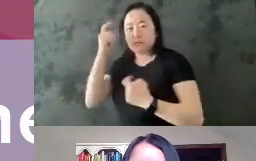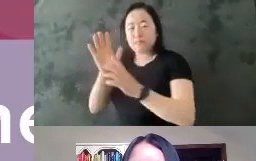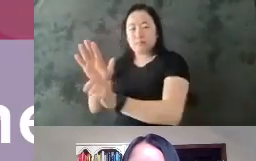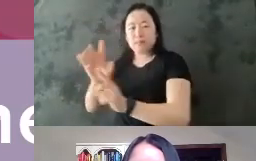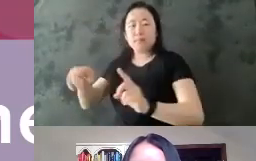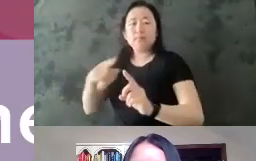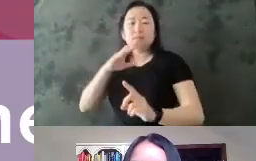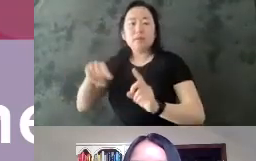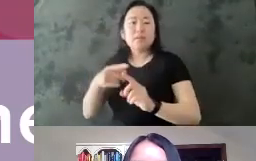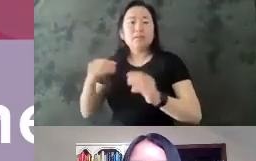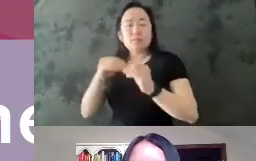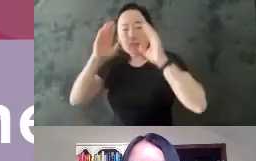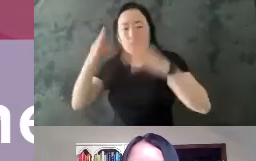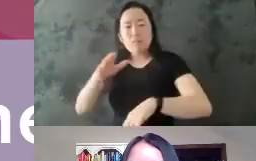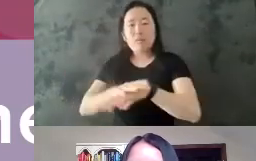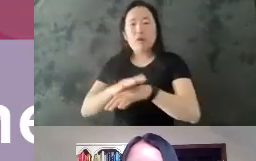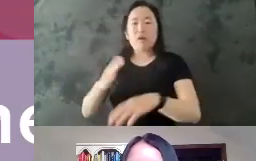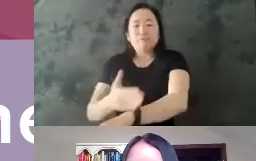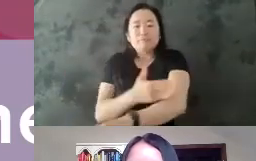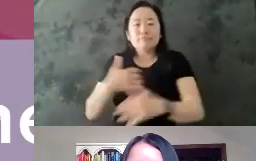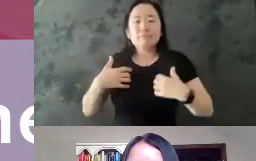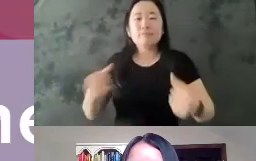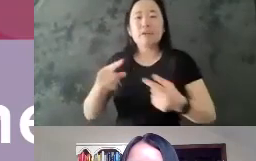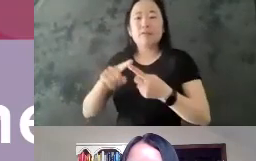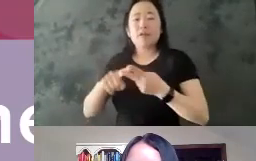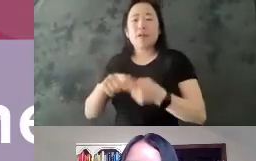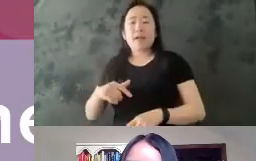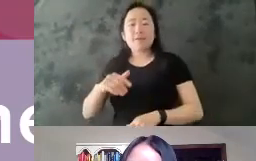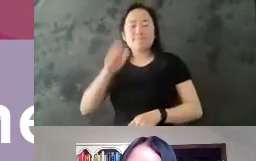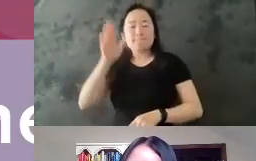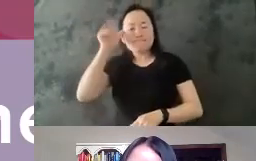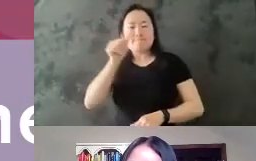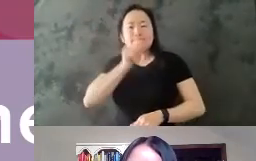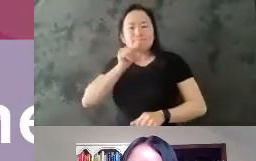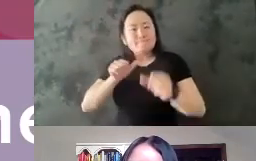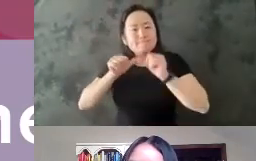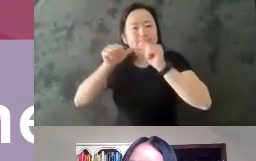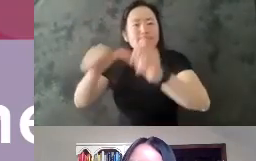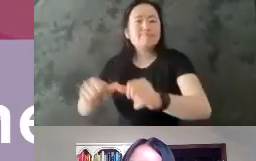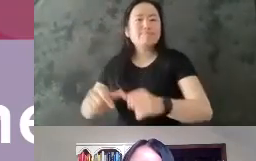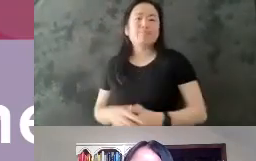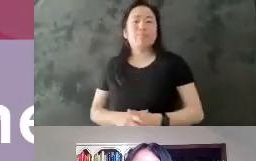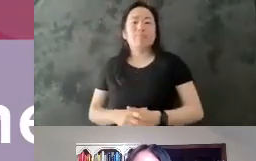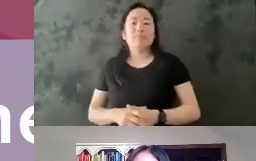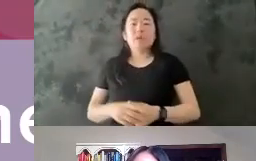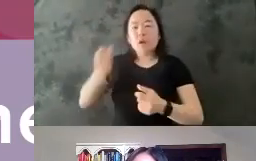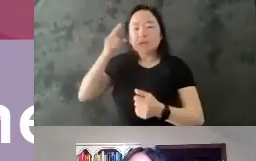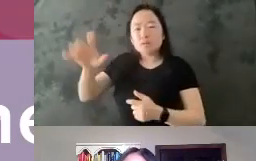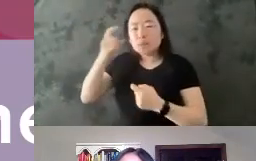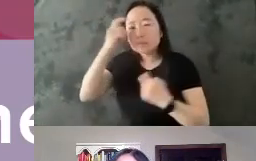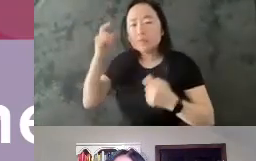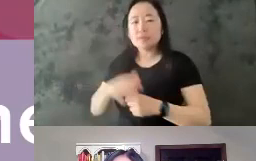resiliency and recovery and understanding trauma and how to respond to it. And then we know that there are a lot of different principles involved